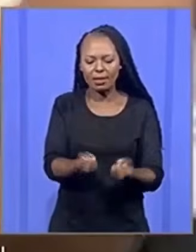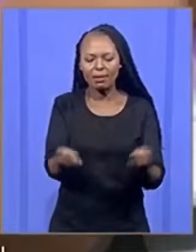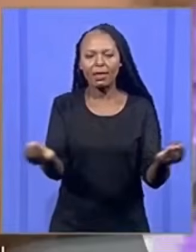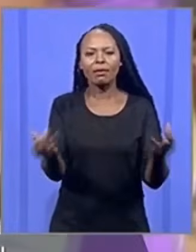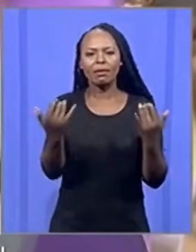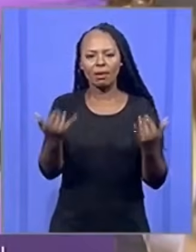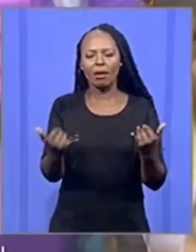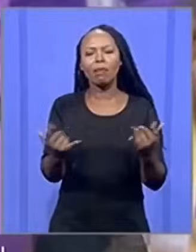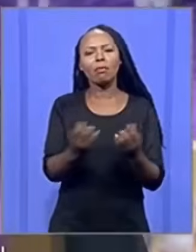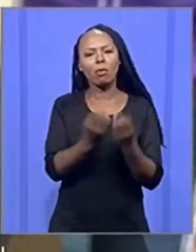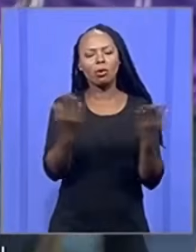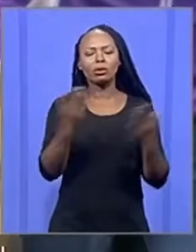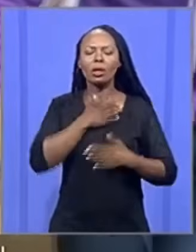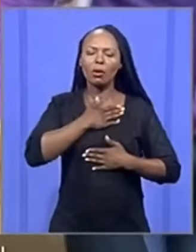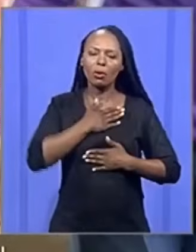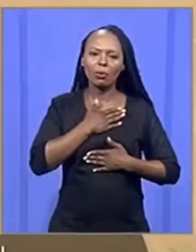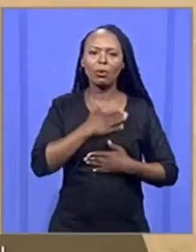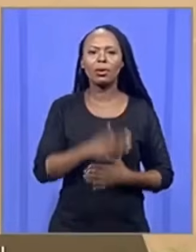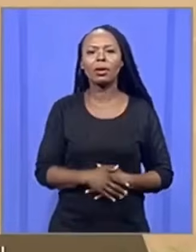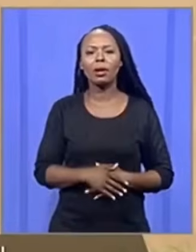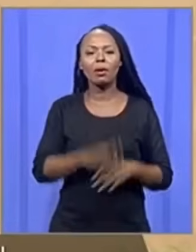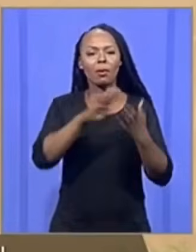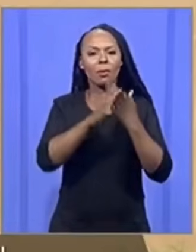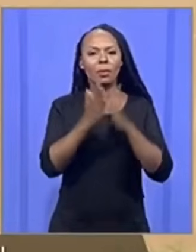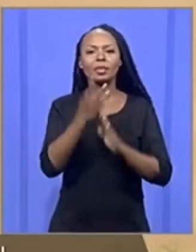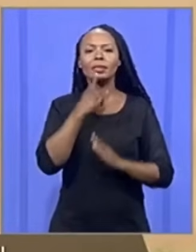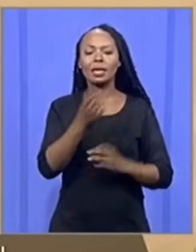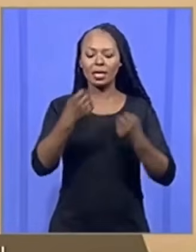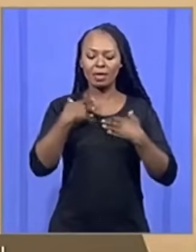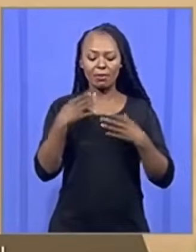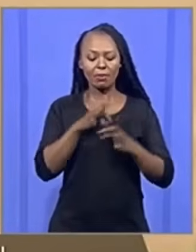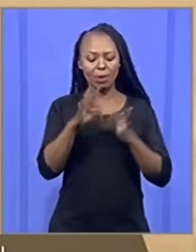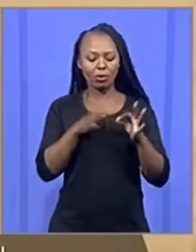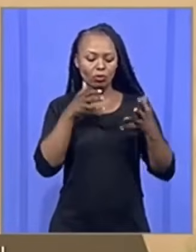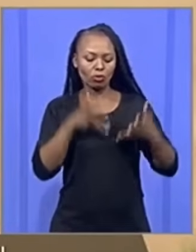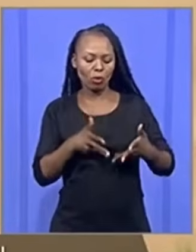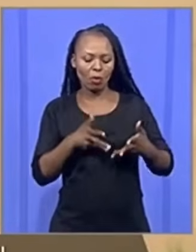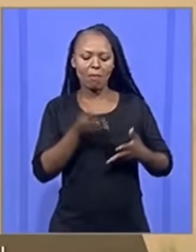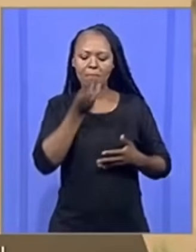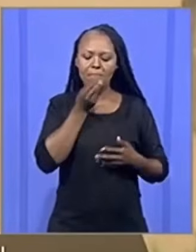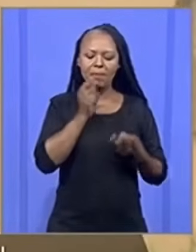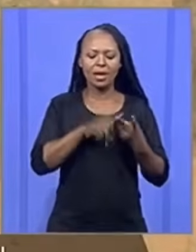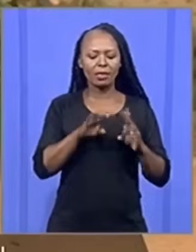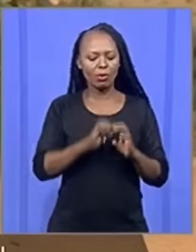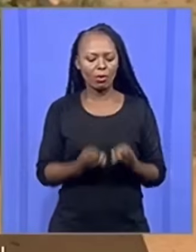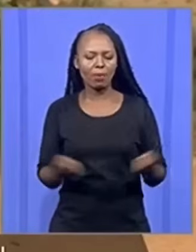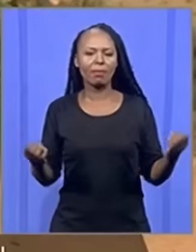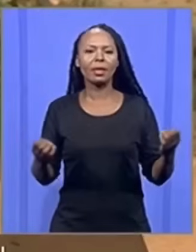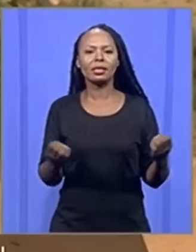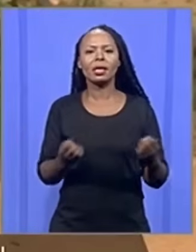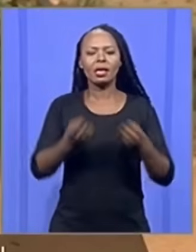pharologano. Baagi ba re dineo tseno di tlile go disa boitumelo mo malapeng a bone.